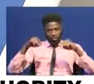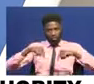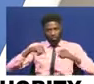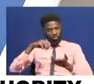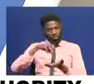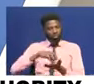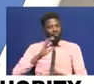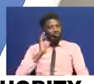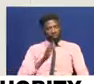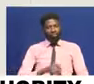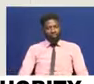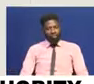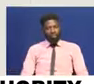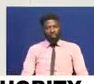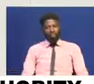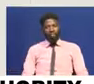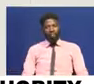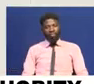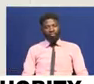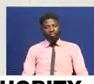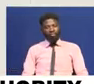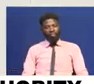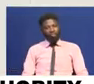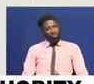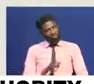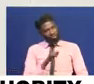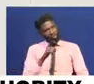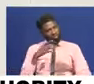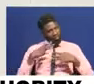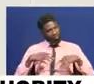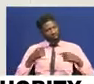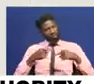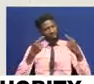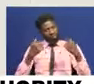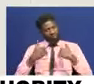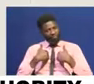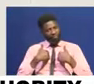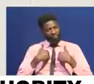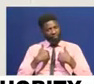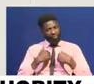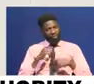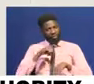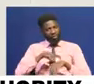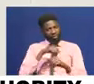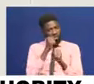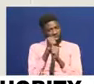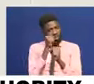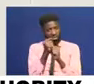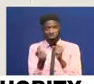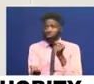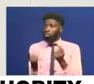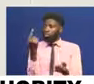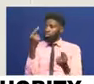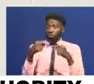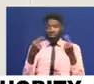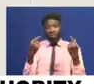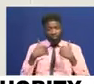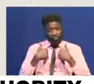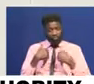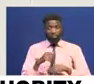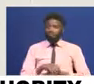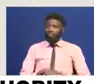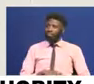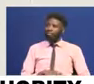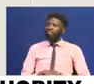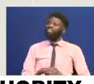Yes. Are you fighting, are you having backlash in your efforts to turn around NHIF? To some extent,